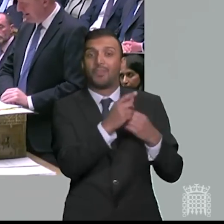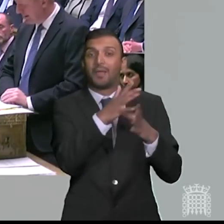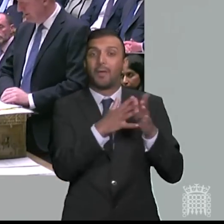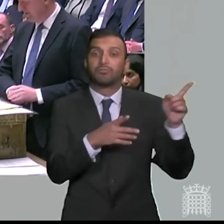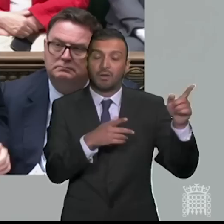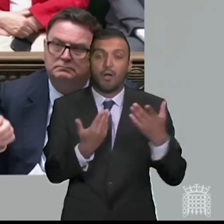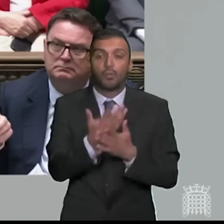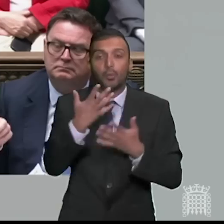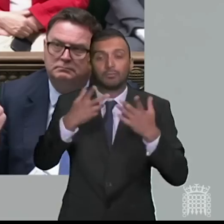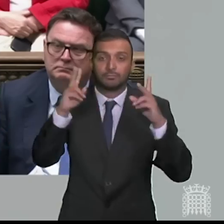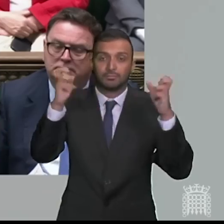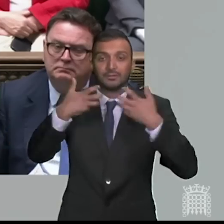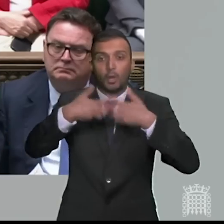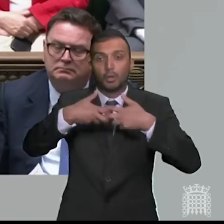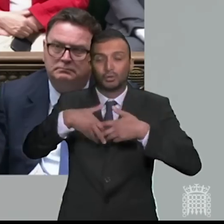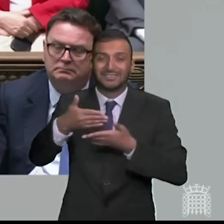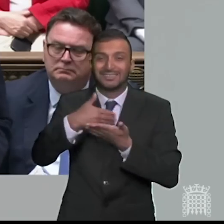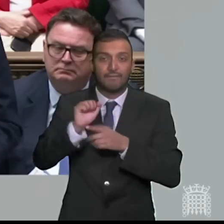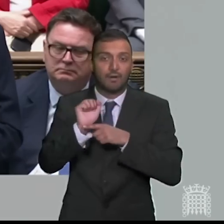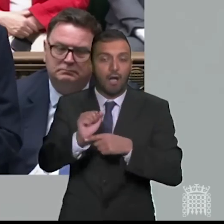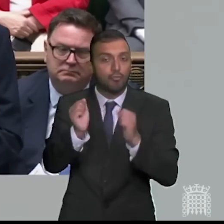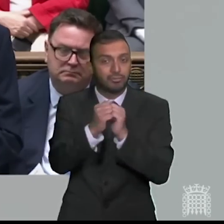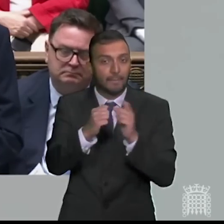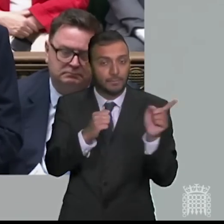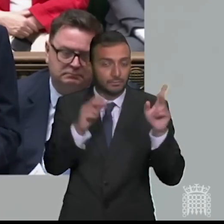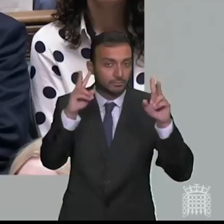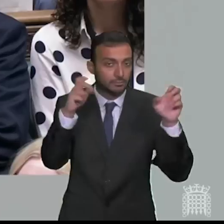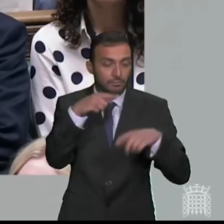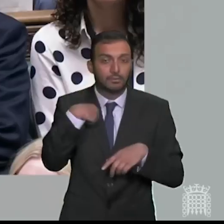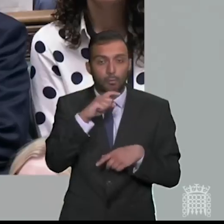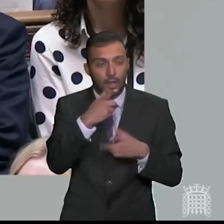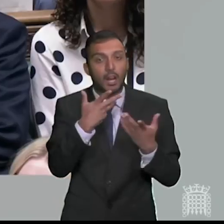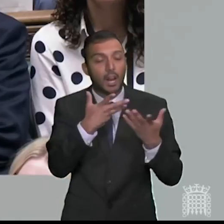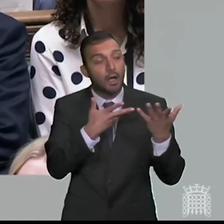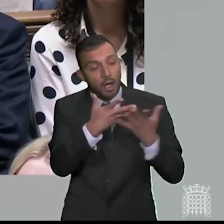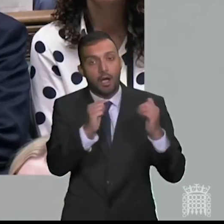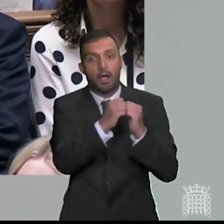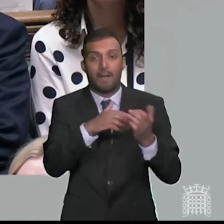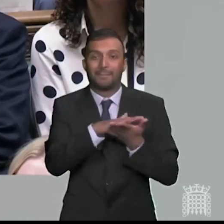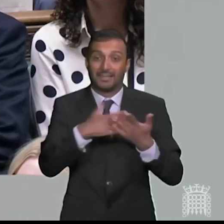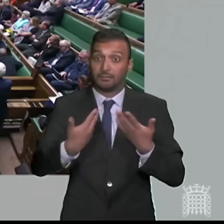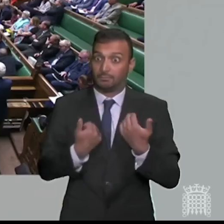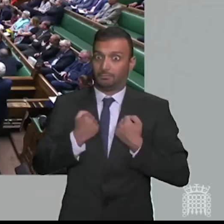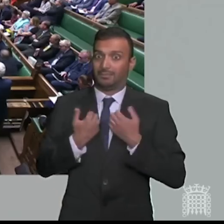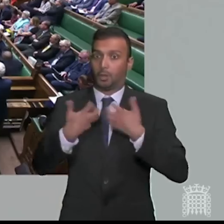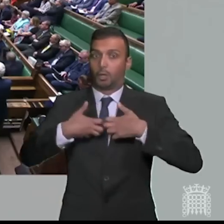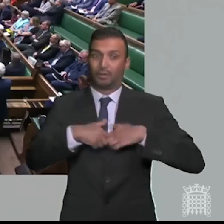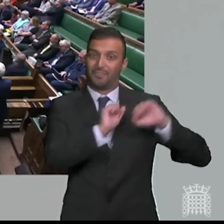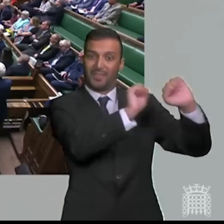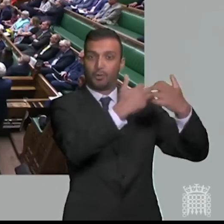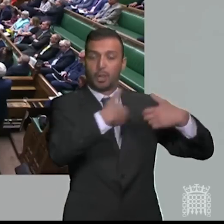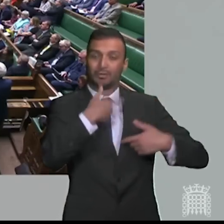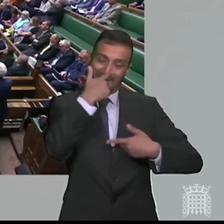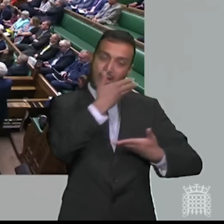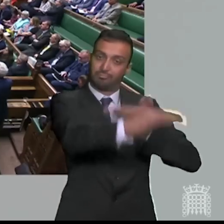Safeguards Agreement, to allow UK companies to exchange technology with the United States. Aaron Bell. Thank you,